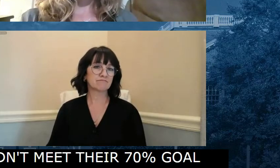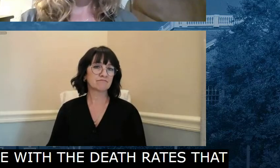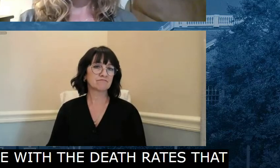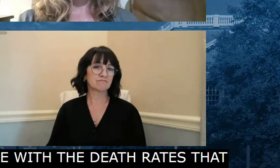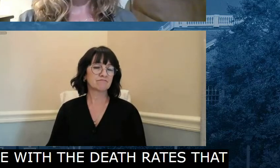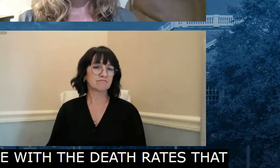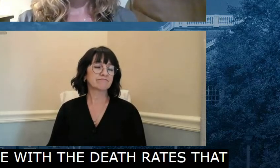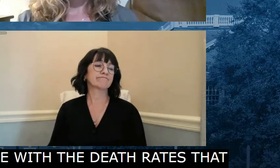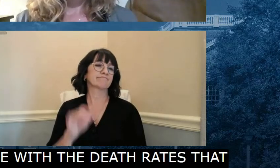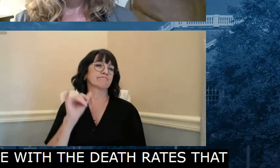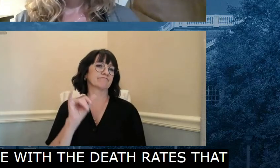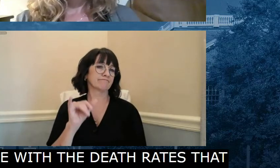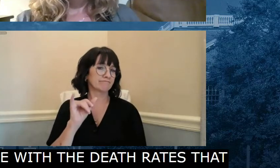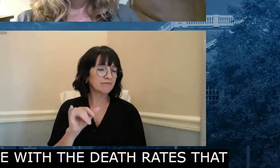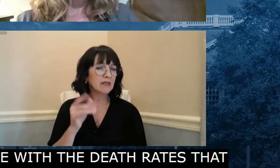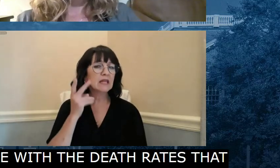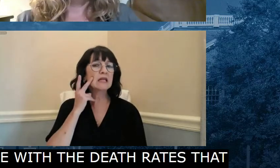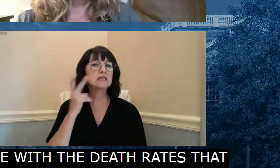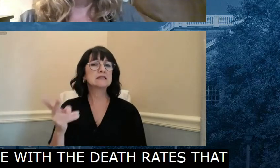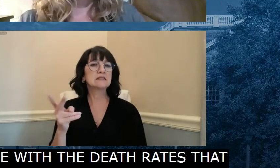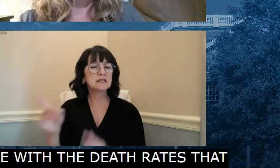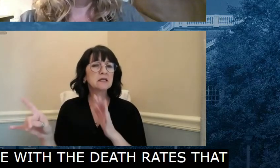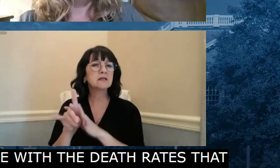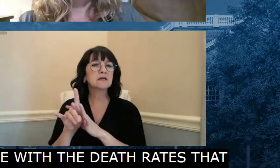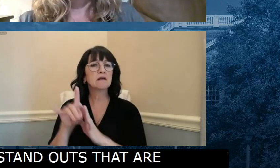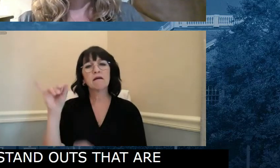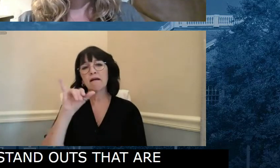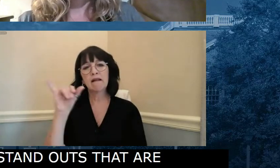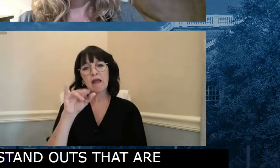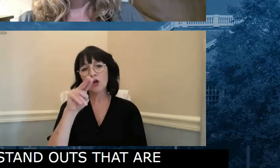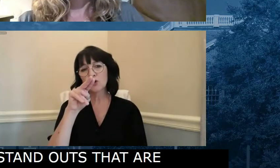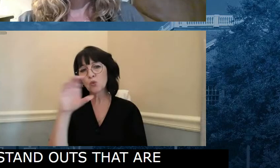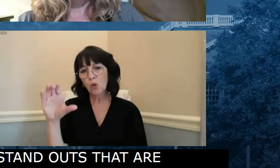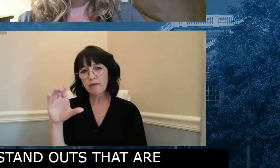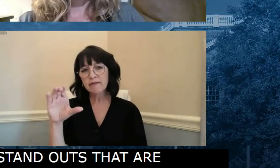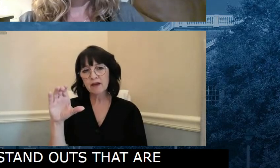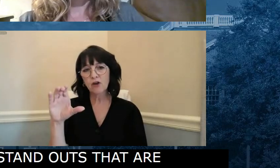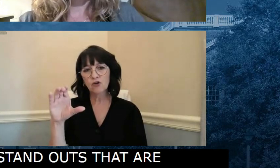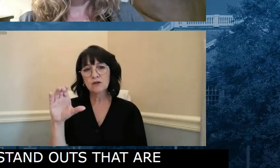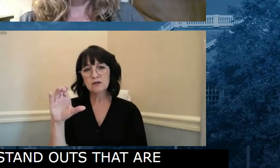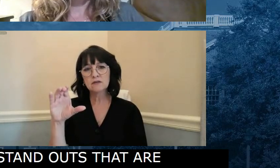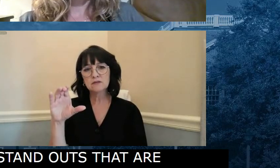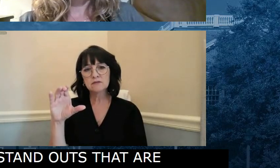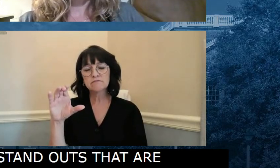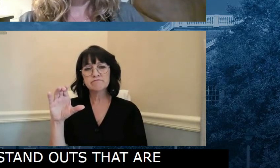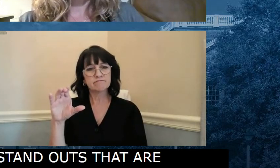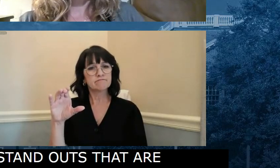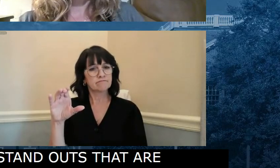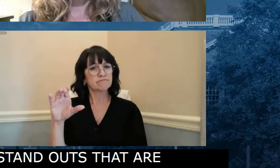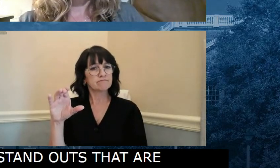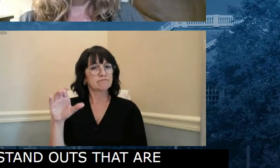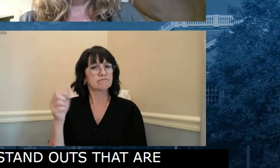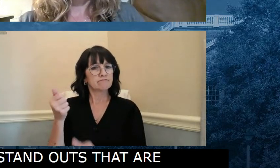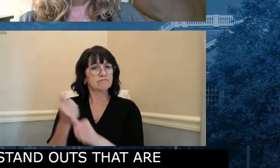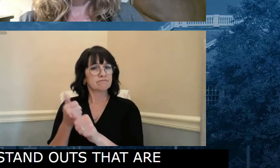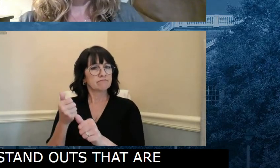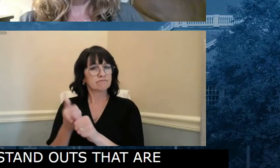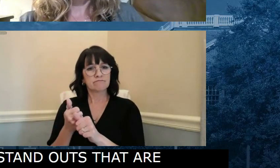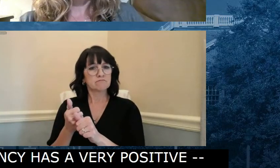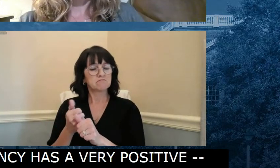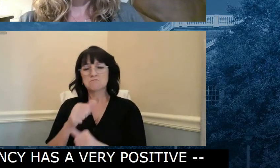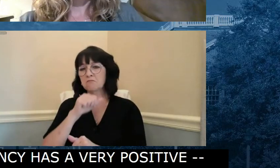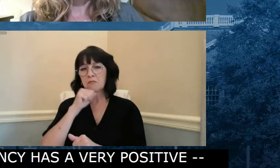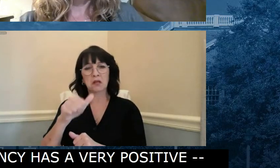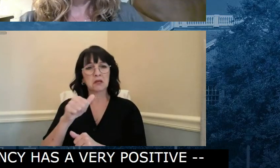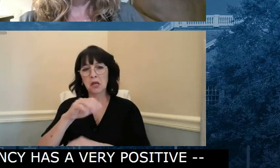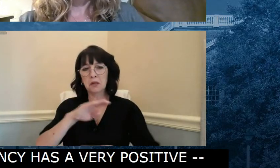standouts that are different. North Carolina, for instance, has a very positive, didn't meet the